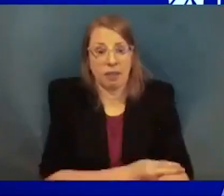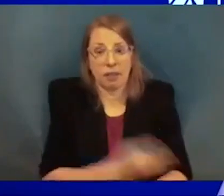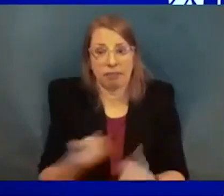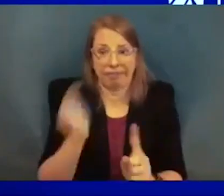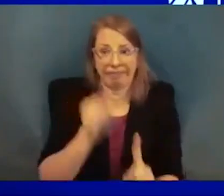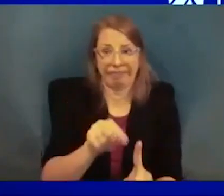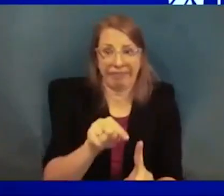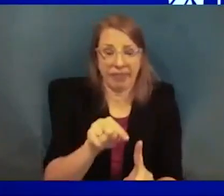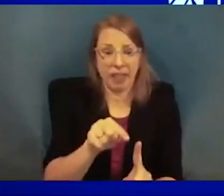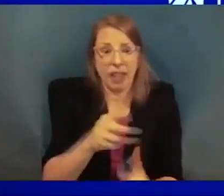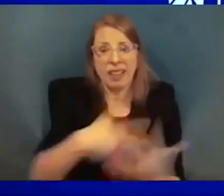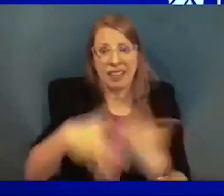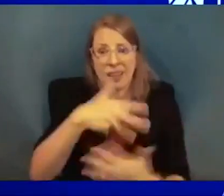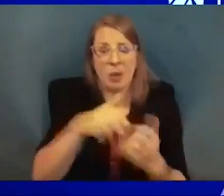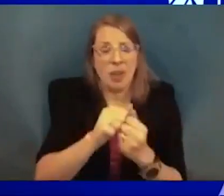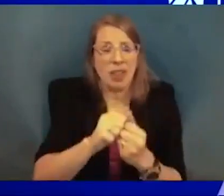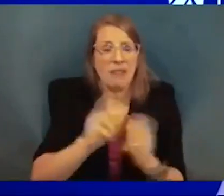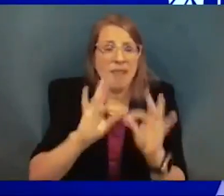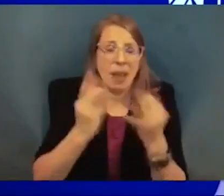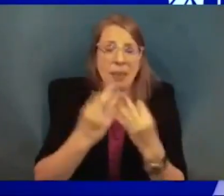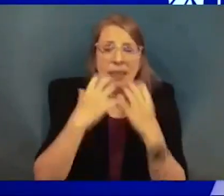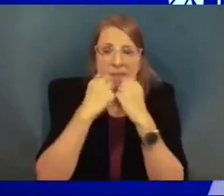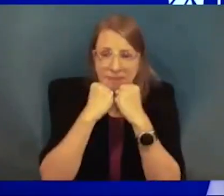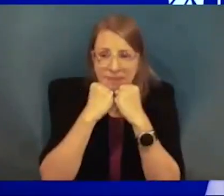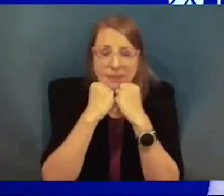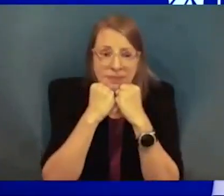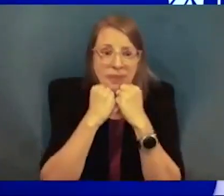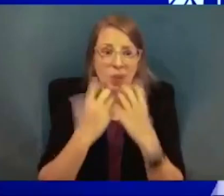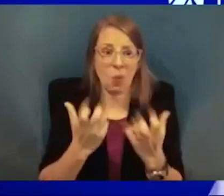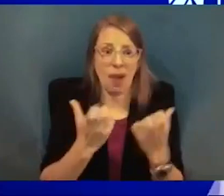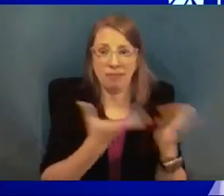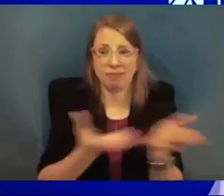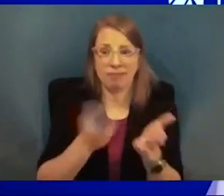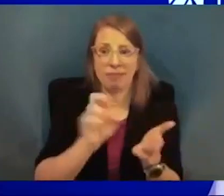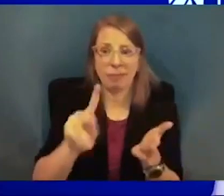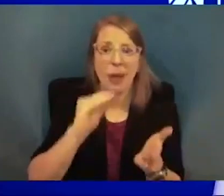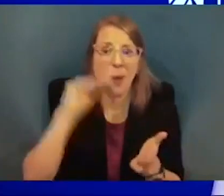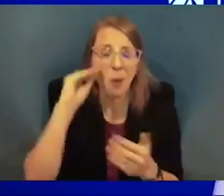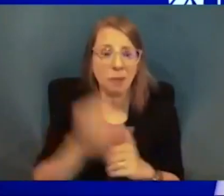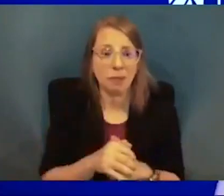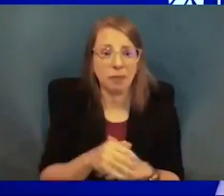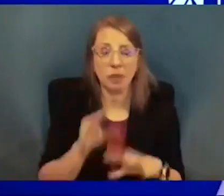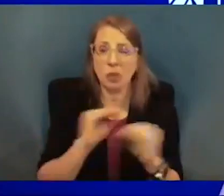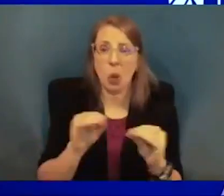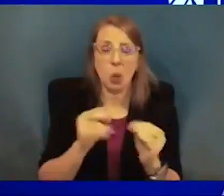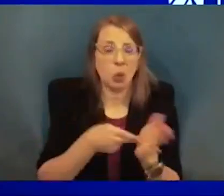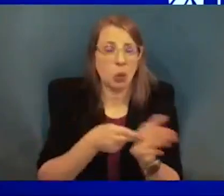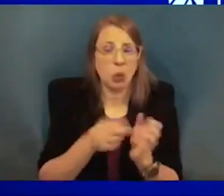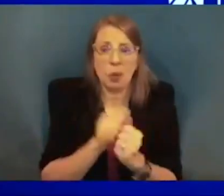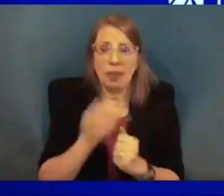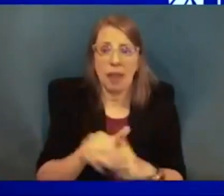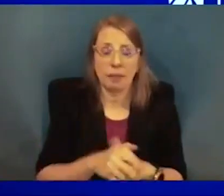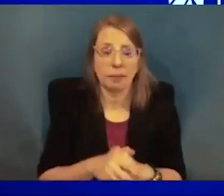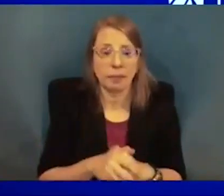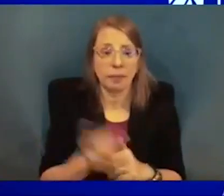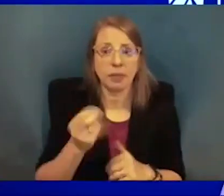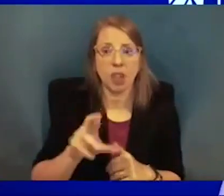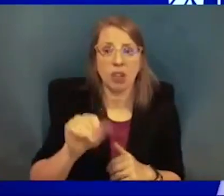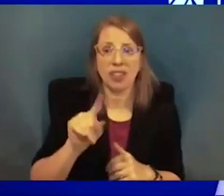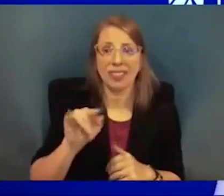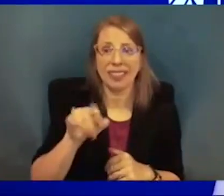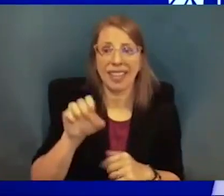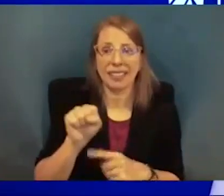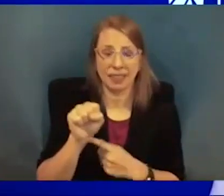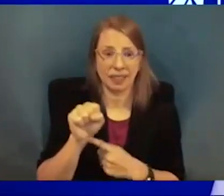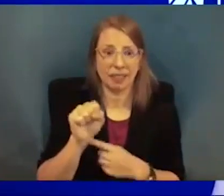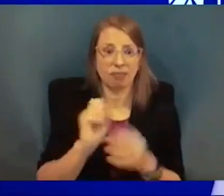family and loved ones. So the short answer is no, there's absolutely no truth to that. Dr. Stites had addressed that really early on in the pandemic